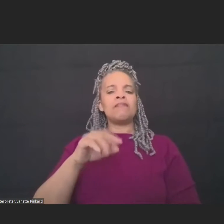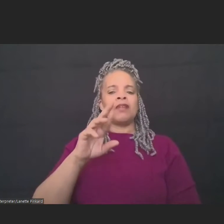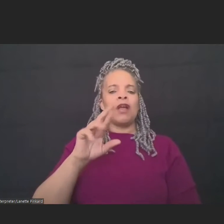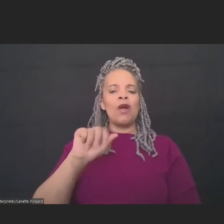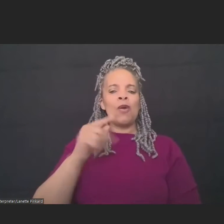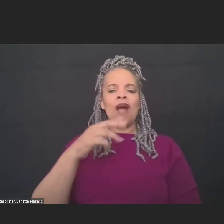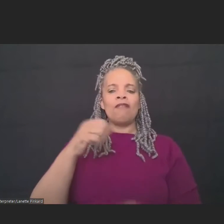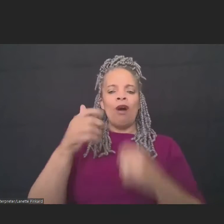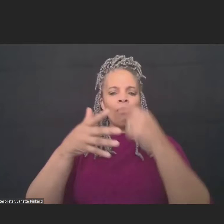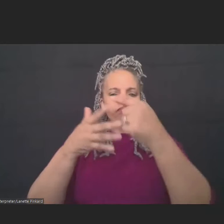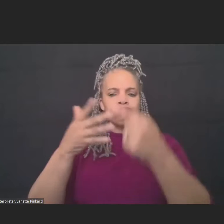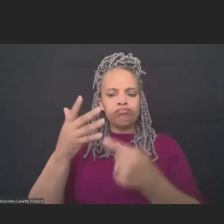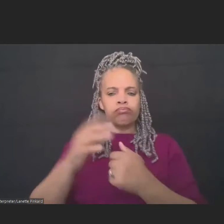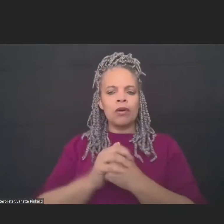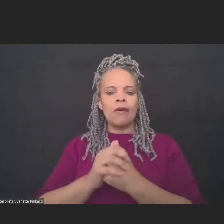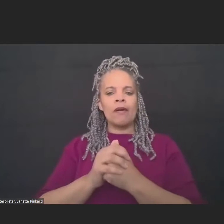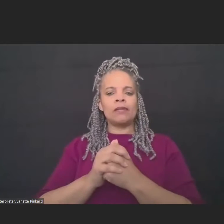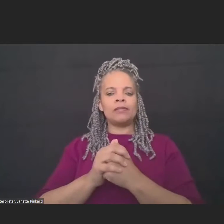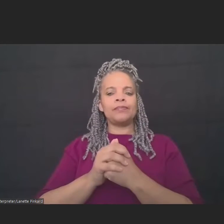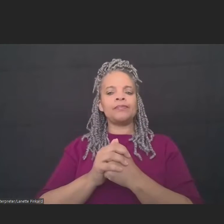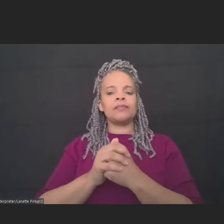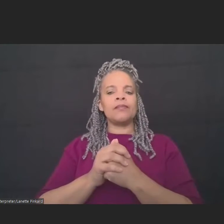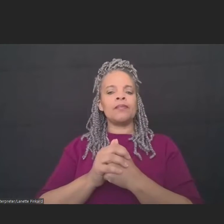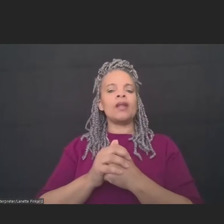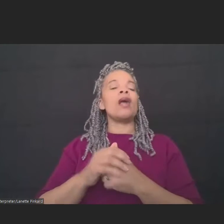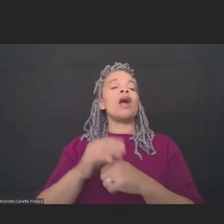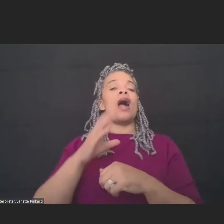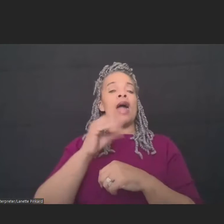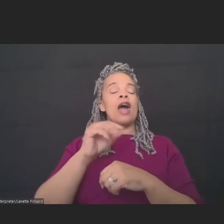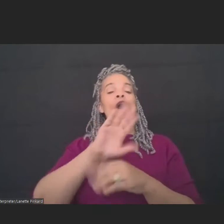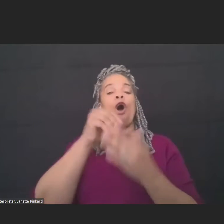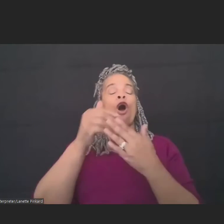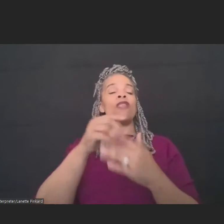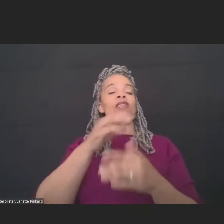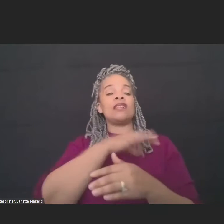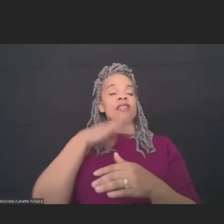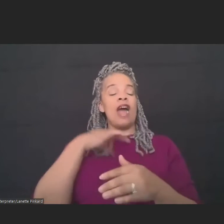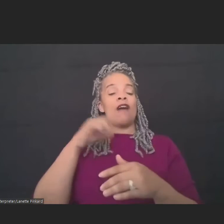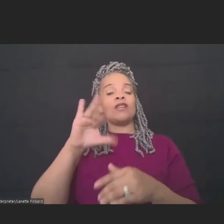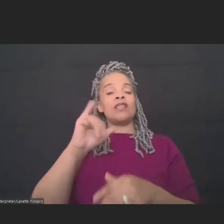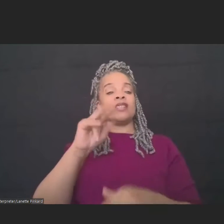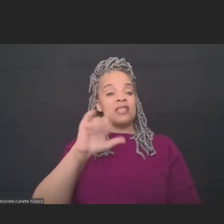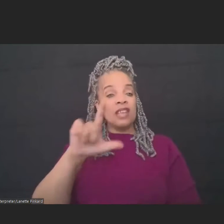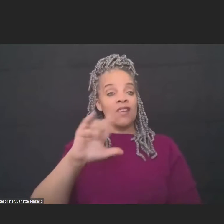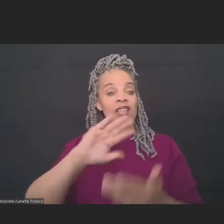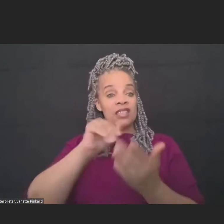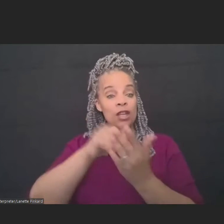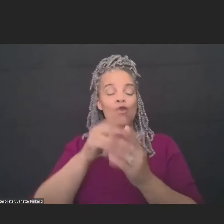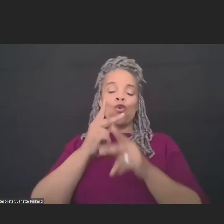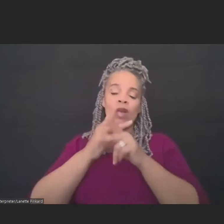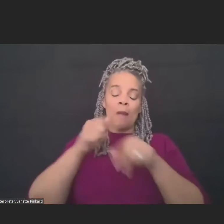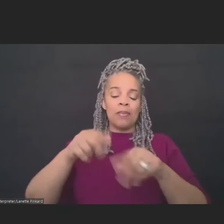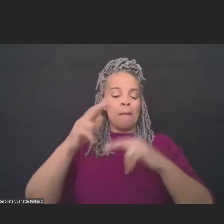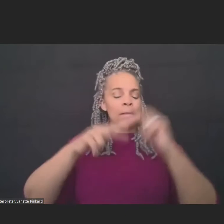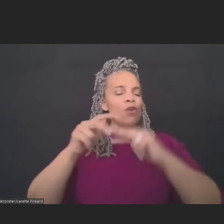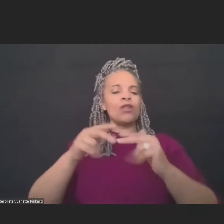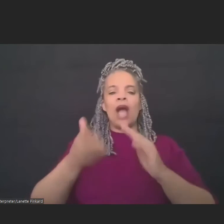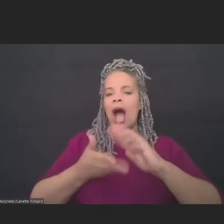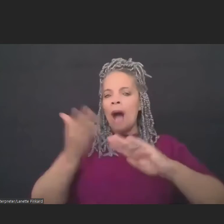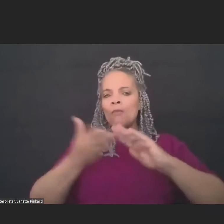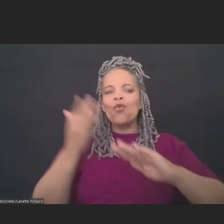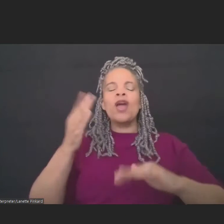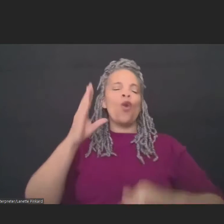shoveled. Also a big shout out to all of the staff at the Civic Center who kept this building operating, warm, and